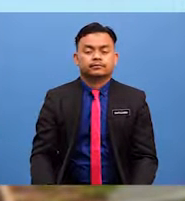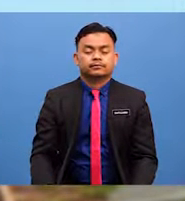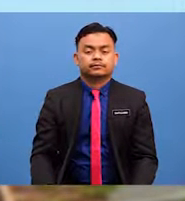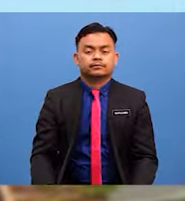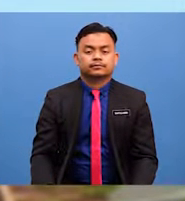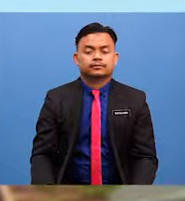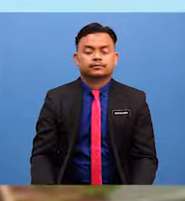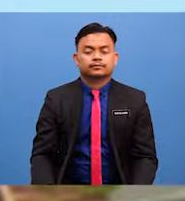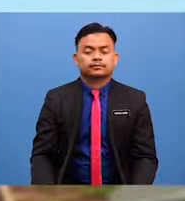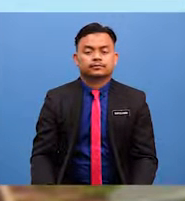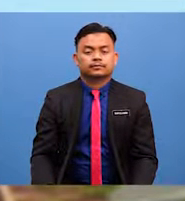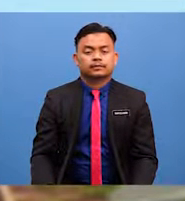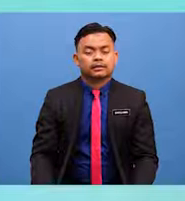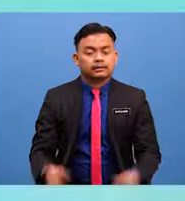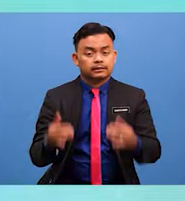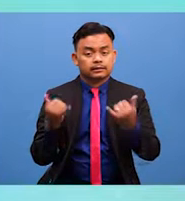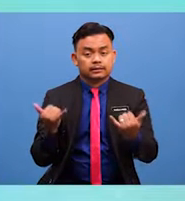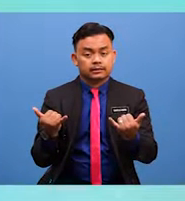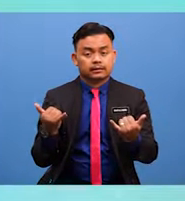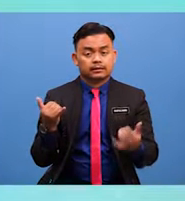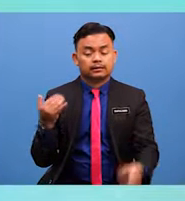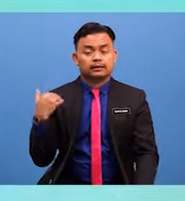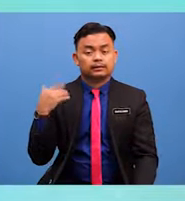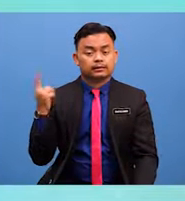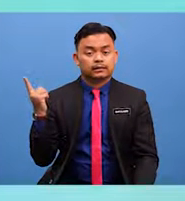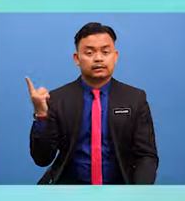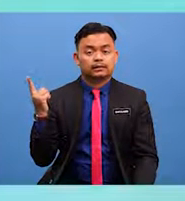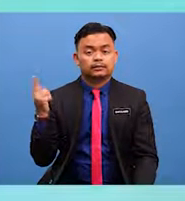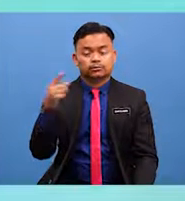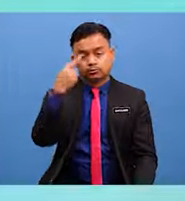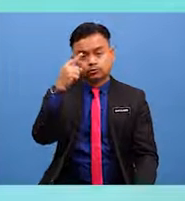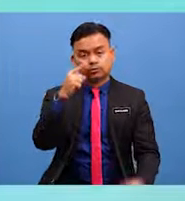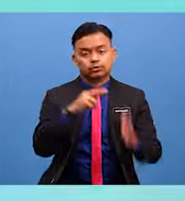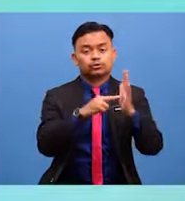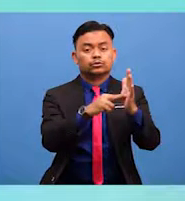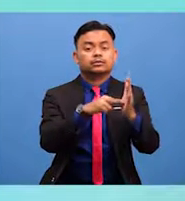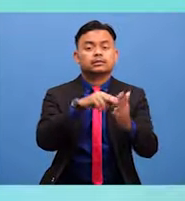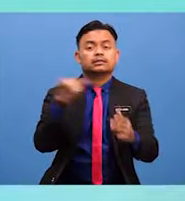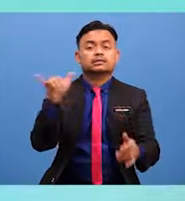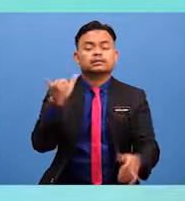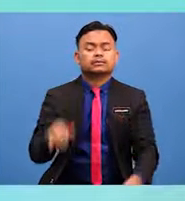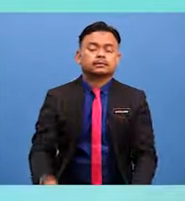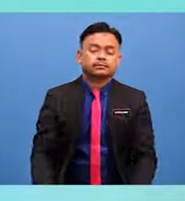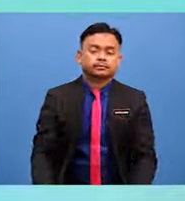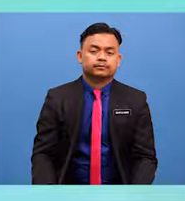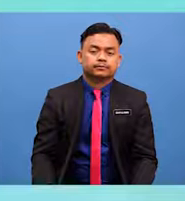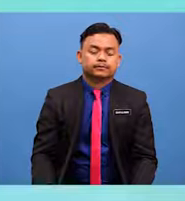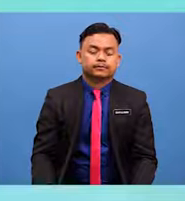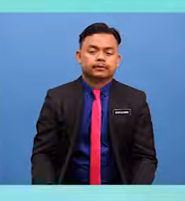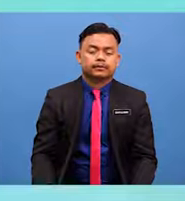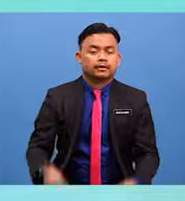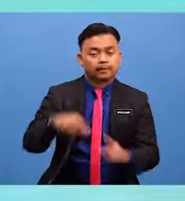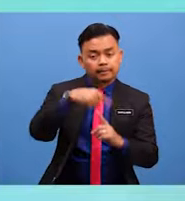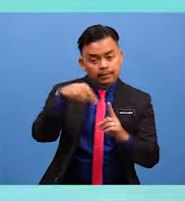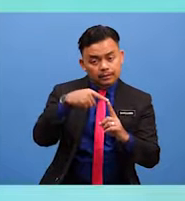Here is a quick revision of the simple present tense. We need to know when to use this tense